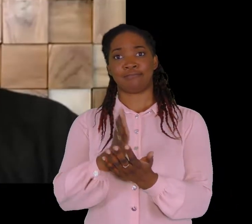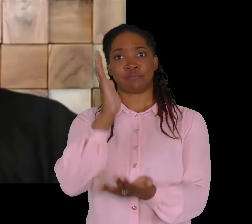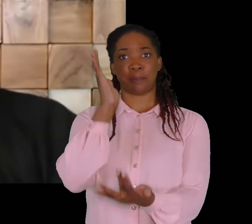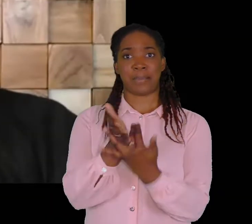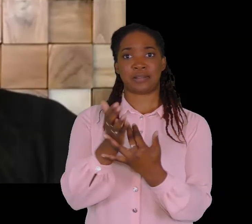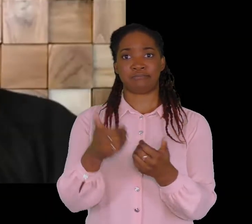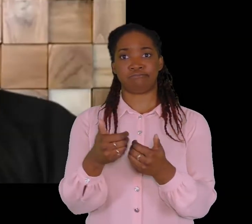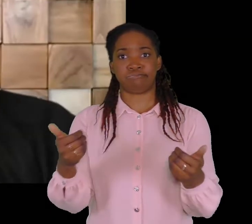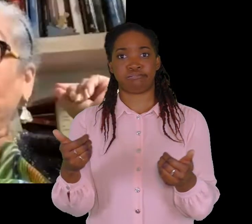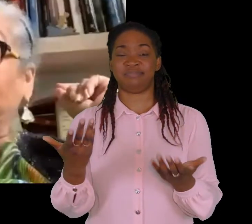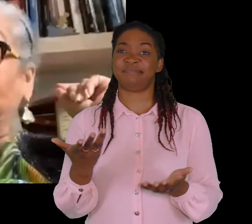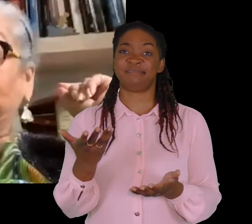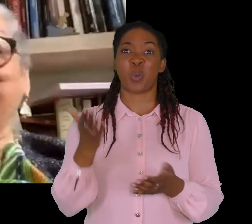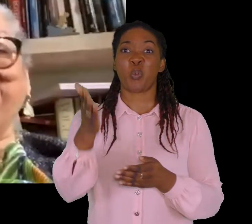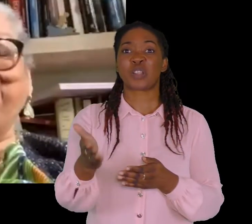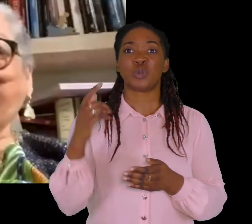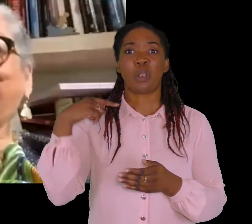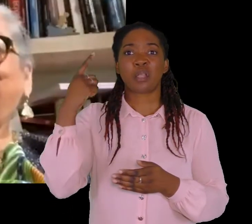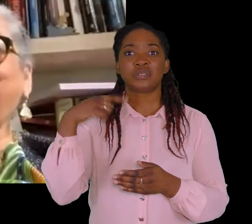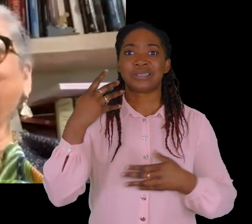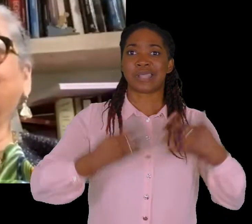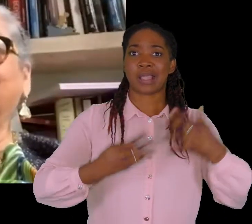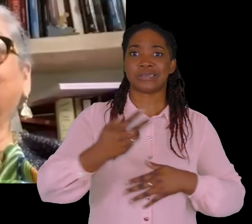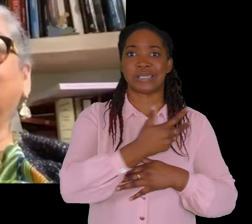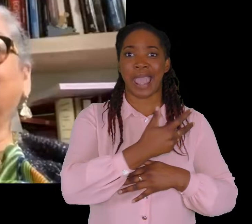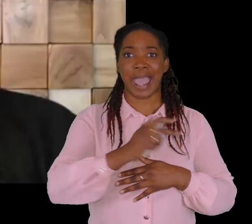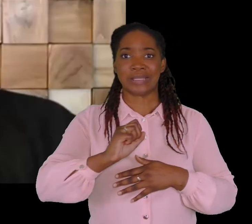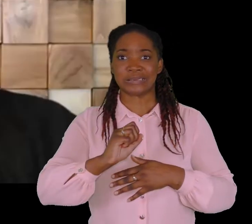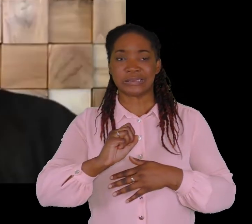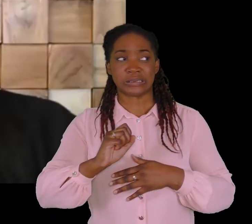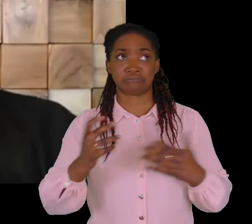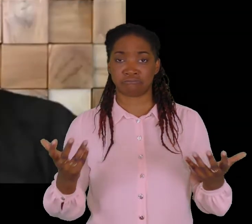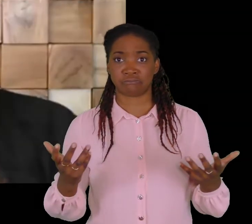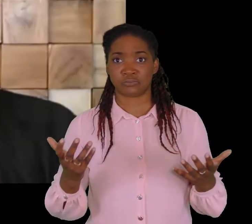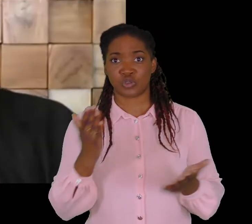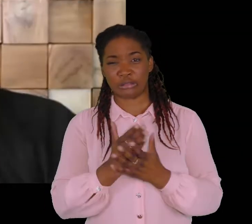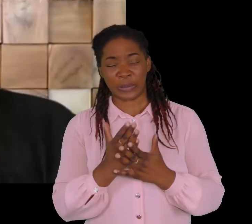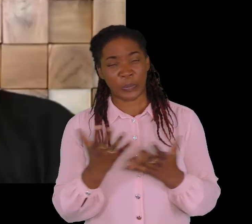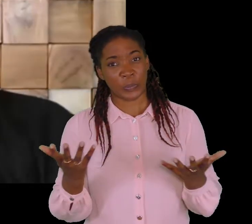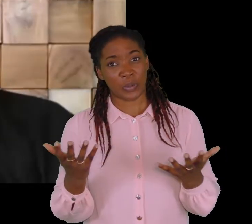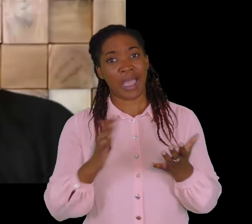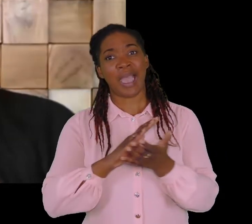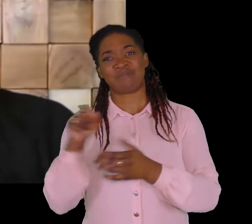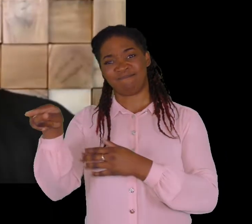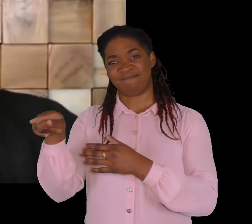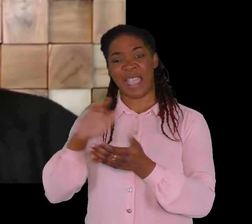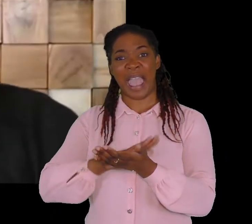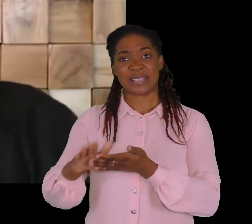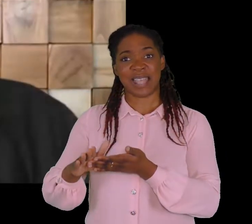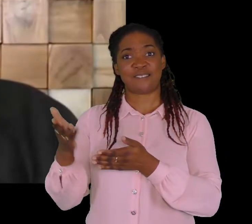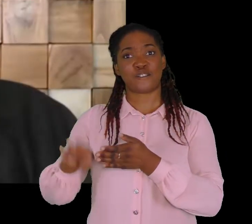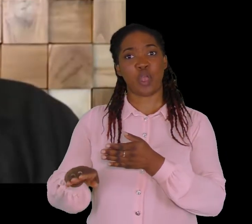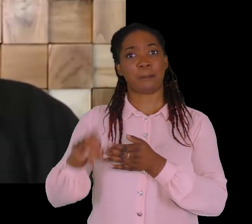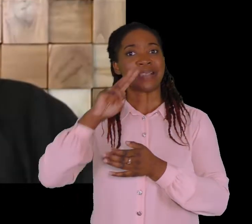whatever, 1980s. I mean, extremely parochial. I mean, Hassan, for you coming from Nigeria, coming back, you know, being born in